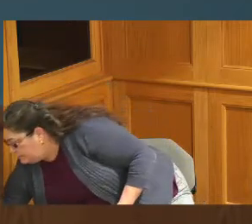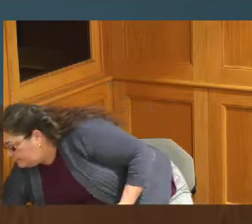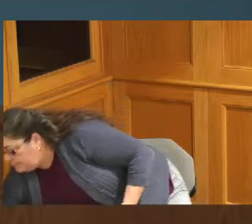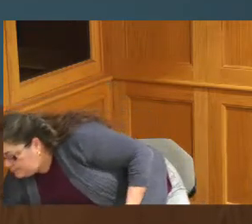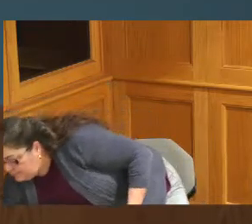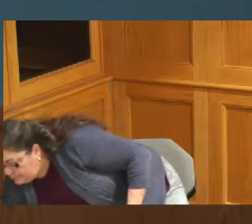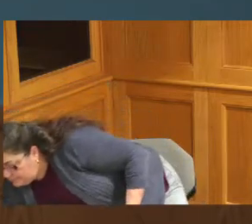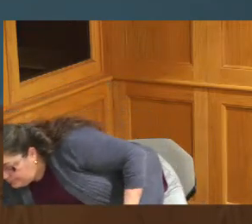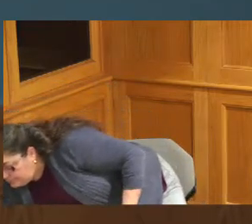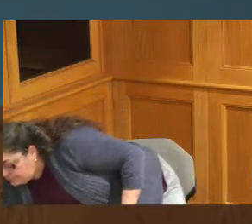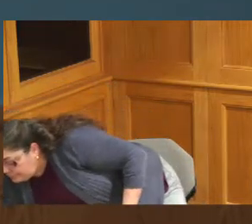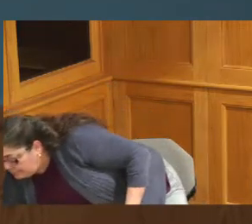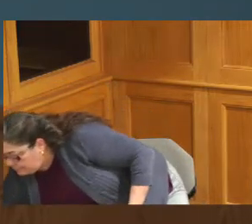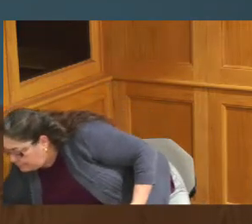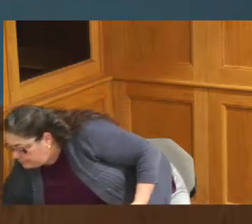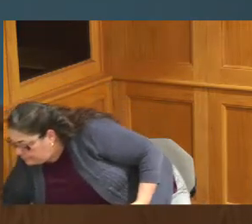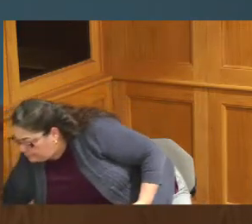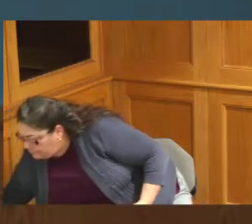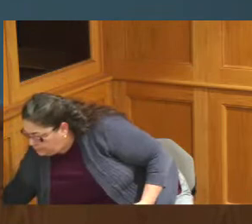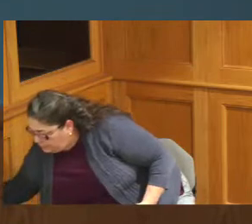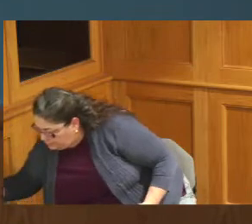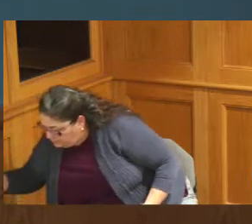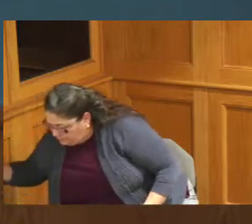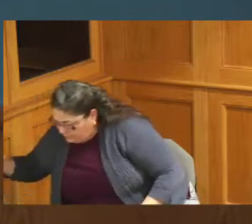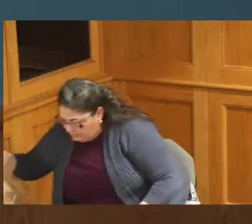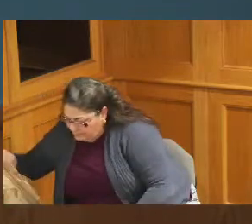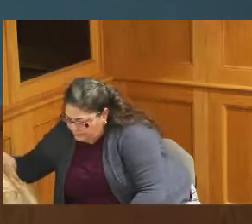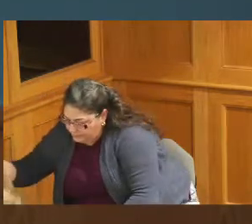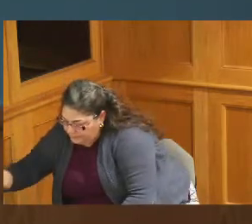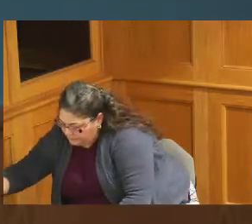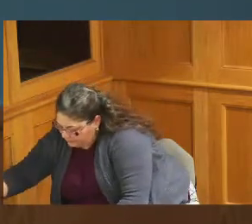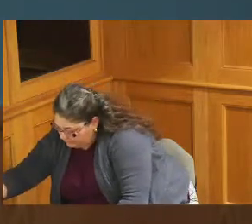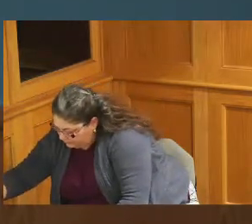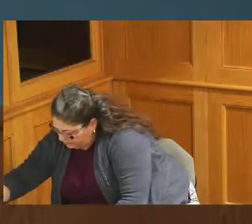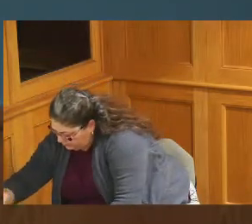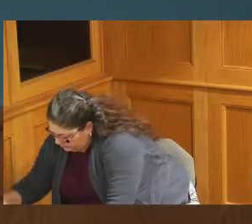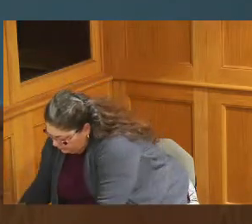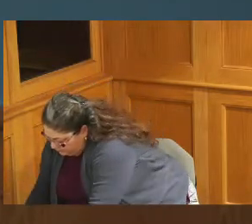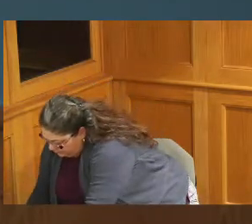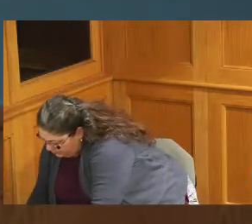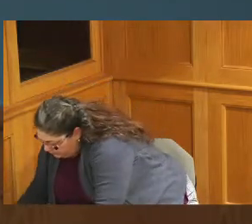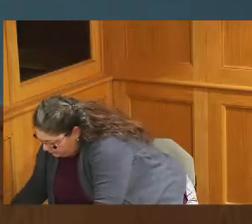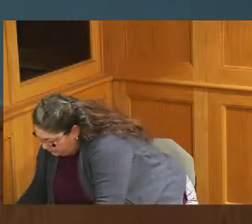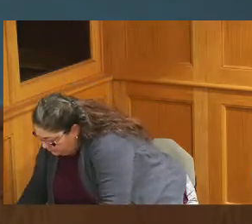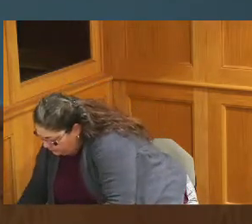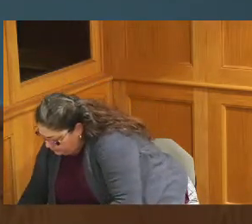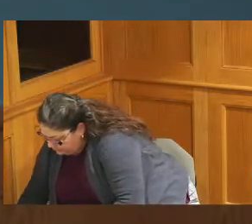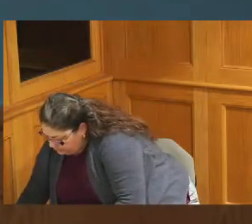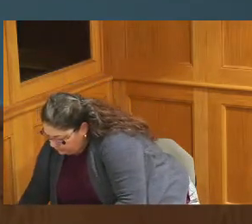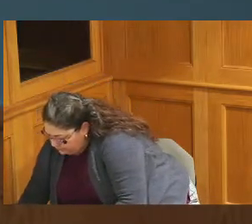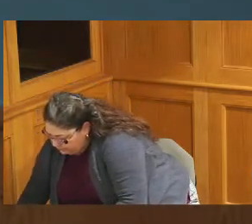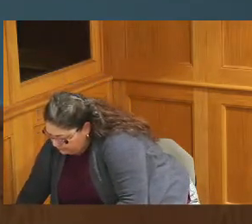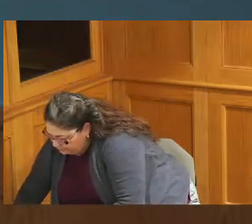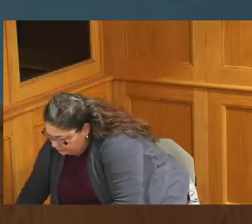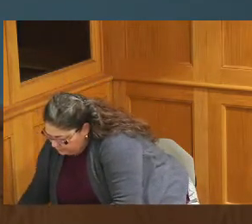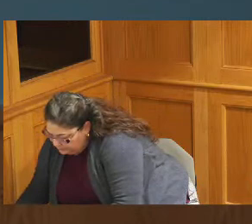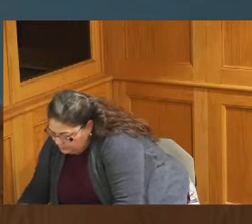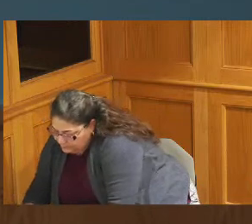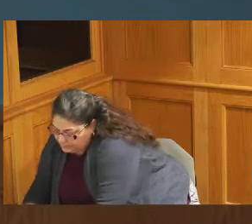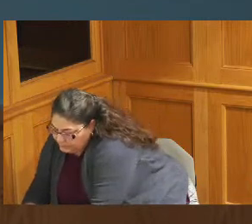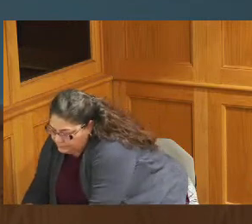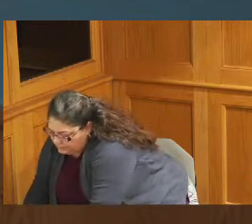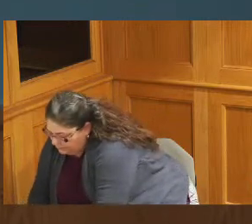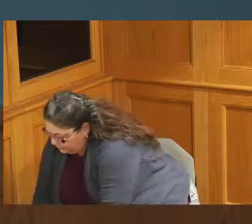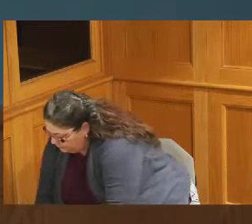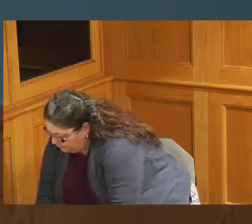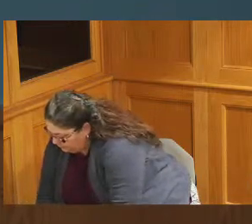that we're able to market that Small Business Week. Here's what Hamilton County is doing. And I'm sure you got a lot of stuff you're doing, but